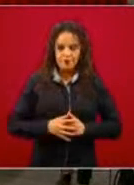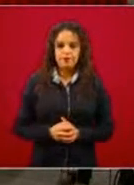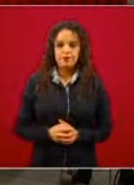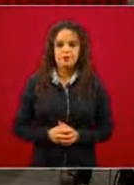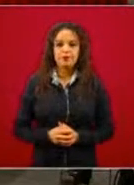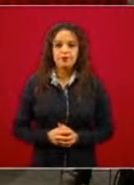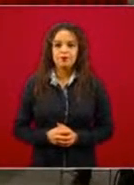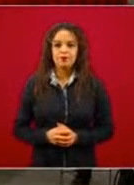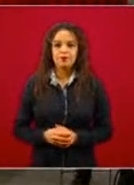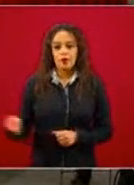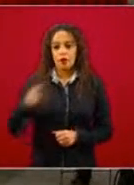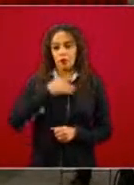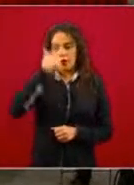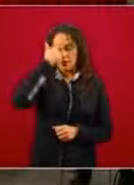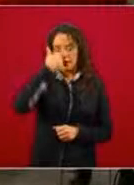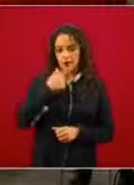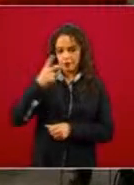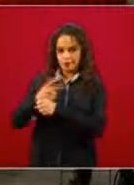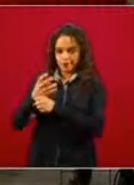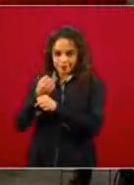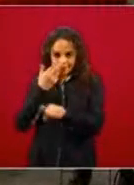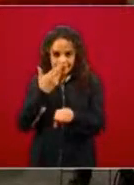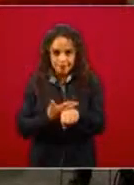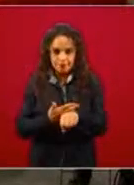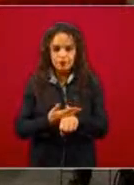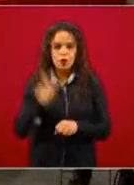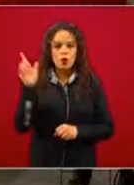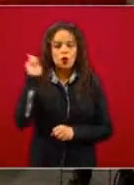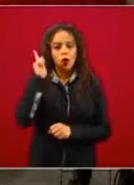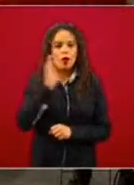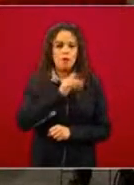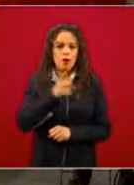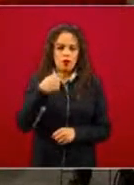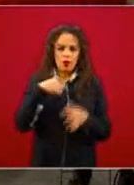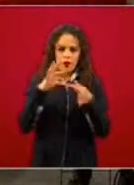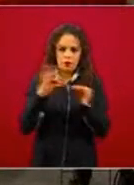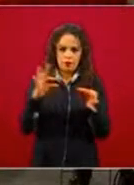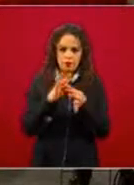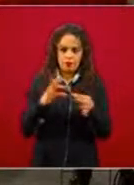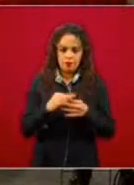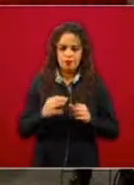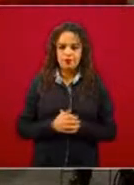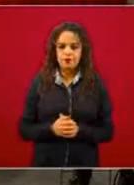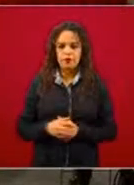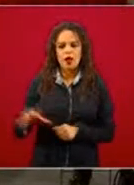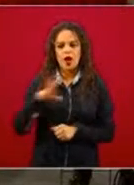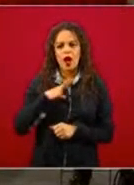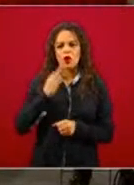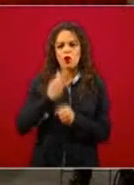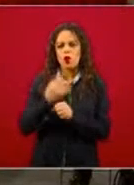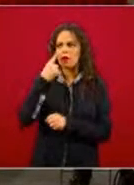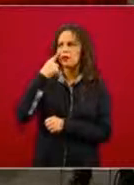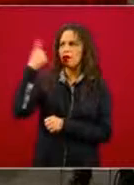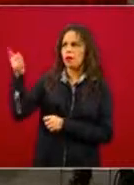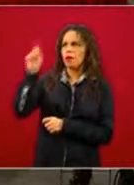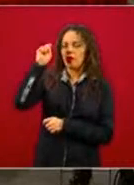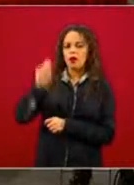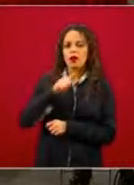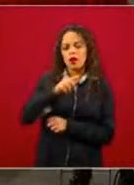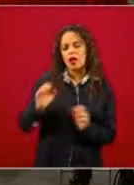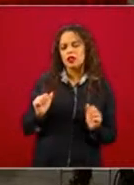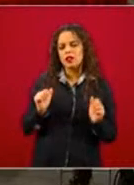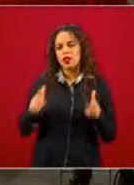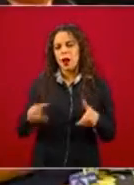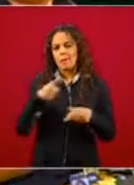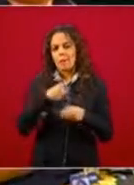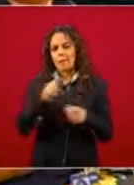you. You go, please. Secretario, si pudiera comentarme, Good evening, ahorita también presentaron una tabla donde Chiapas, por la Dr. cuestión de Gatel. movilidad,